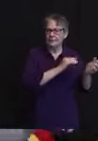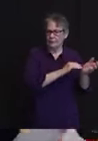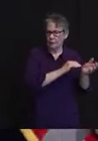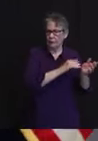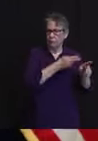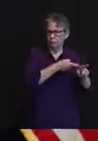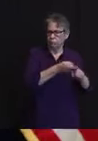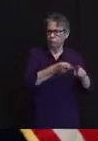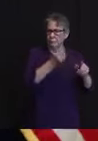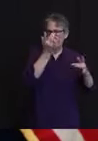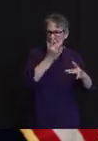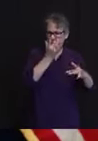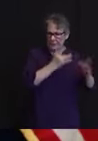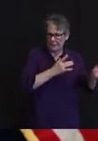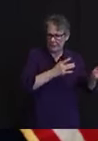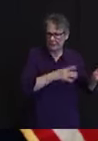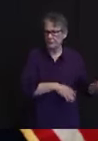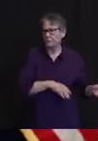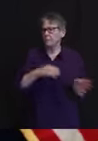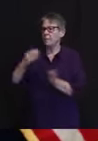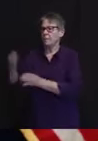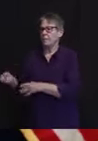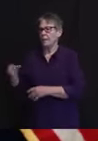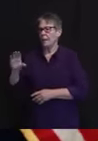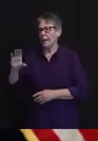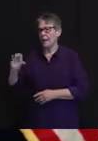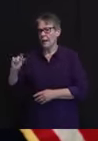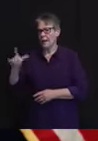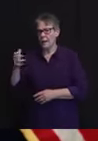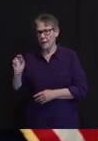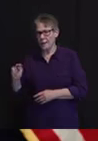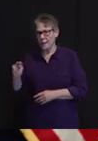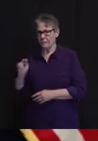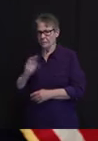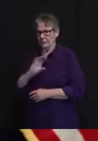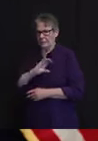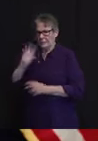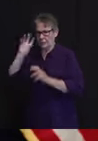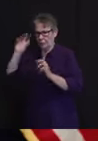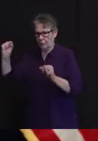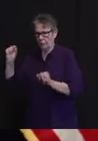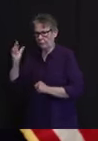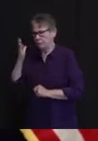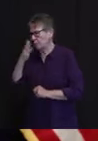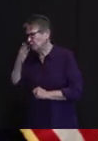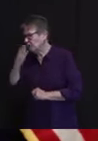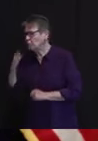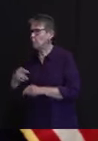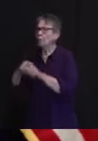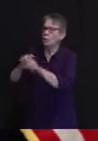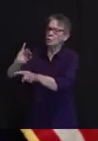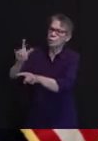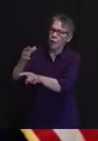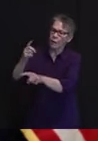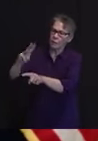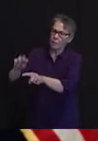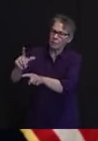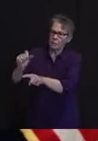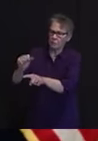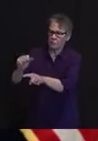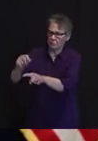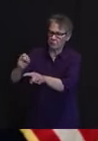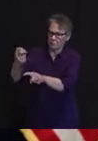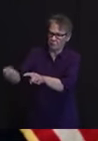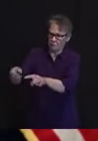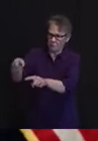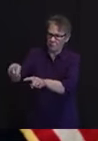work as well. And Pat Callahan, to you and your team, Jared Maples, the whole squad. Again, I'd say to everybody, we wear these, by the way, we only take